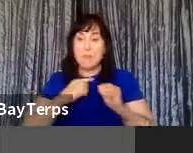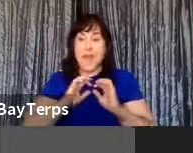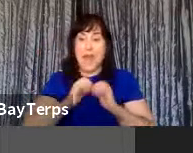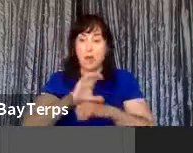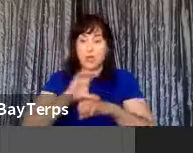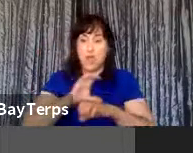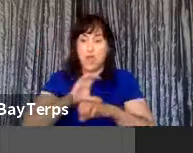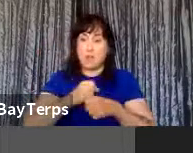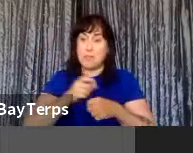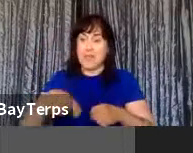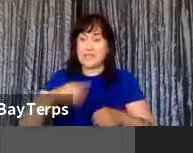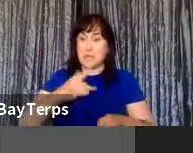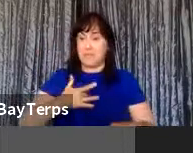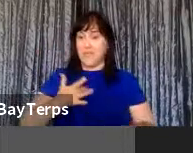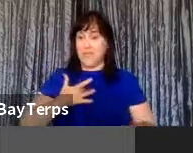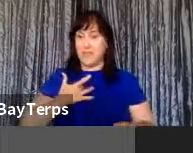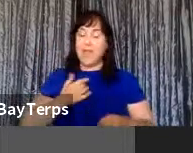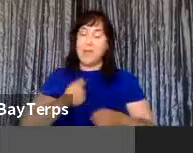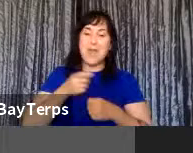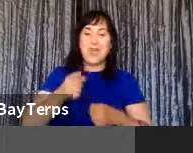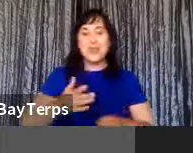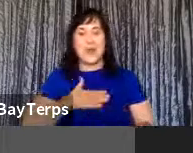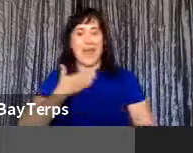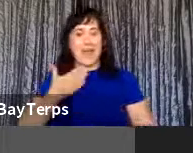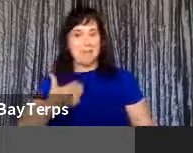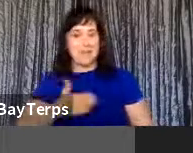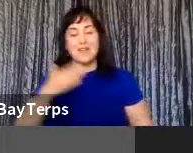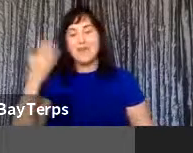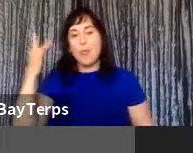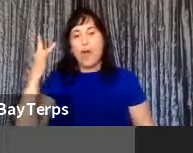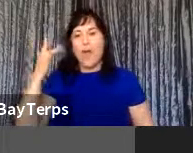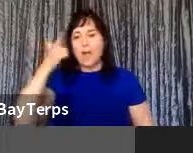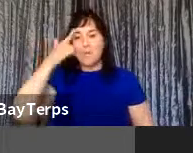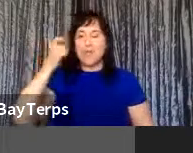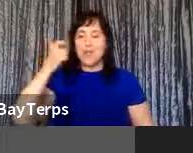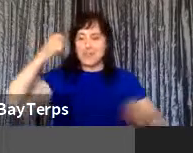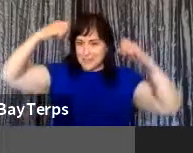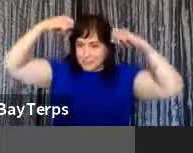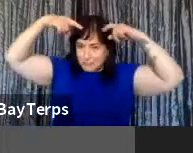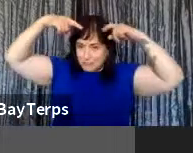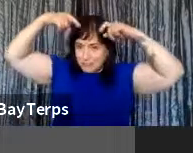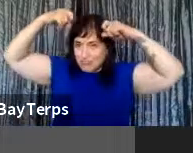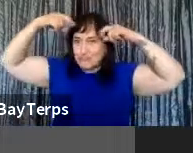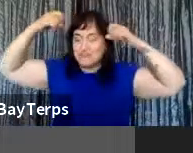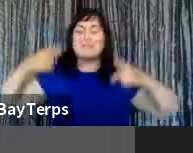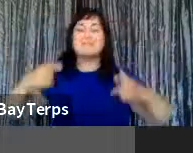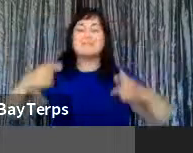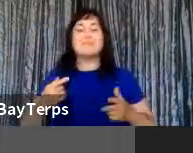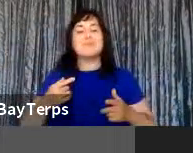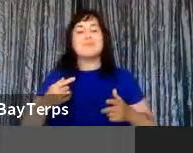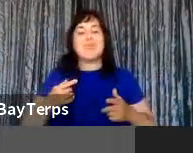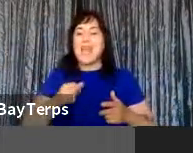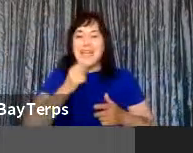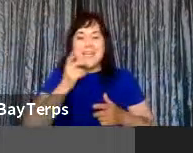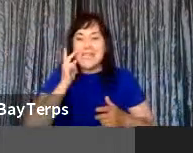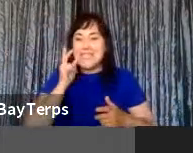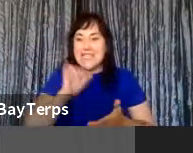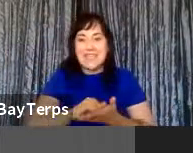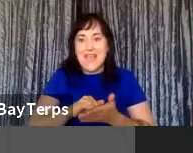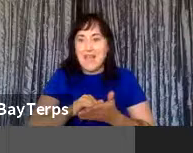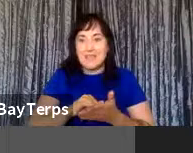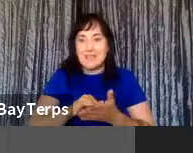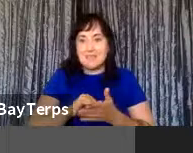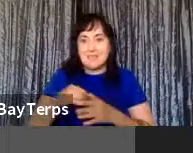feel. And chocolate makes you happy. It makes you happy because it's a neurostimulator, okay? And it was something which hadn't been seen in Europe at